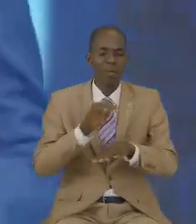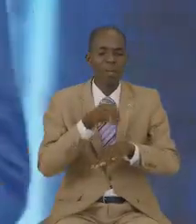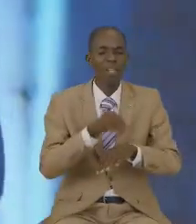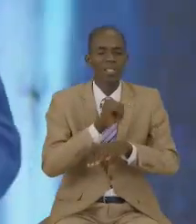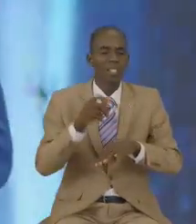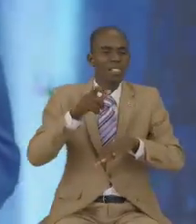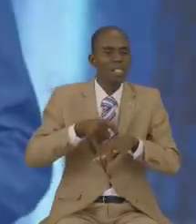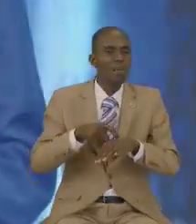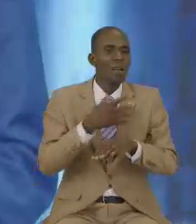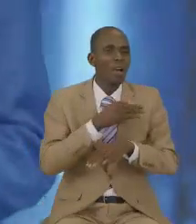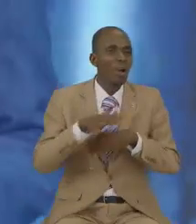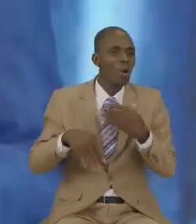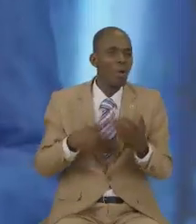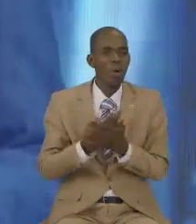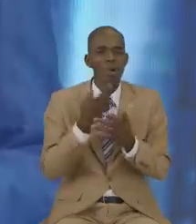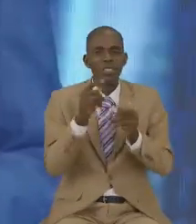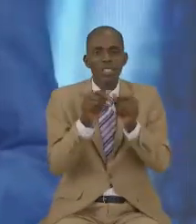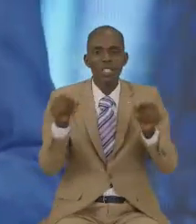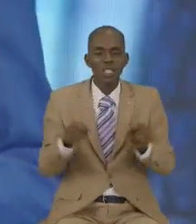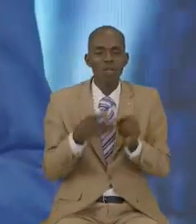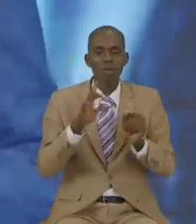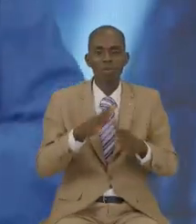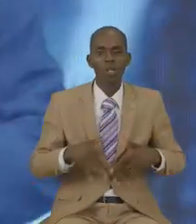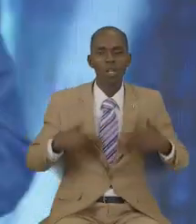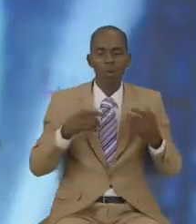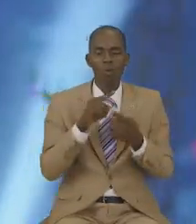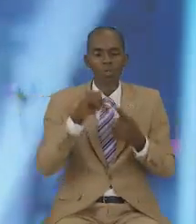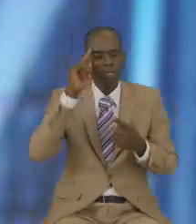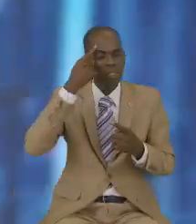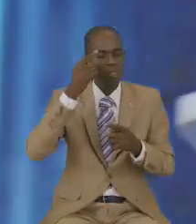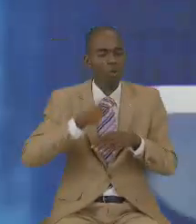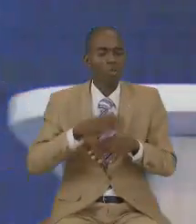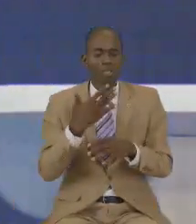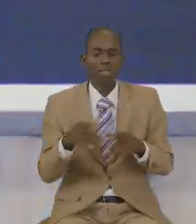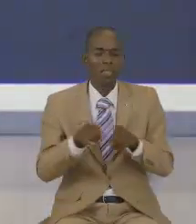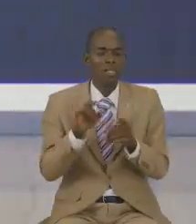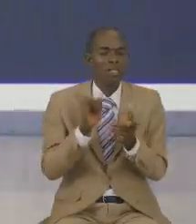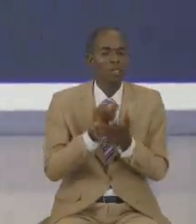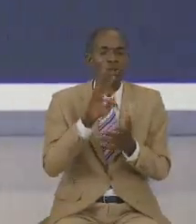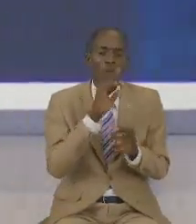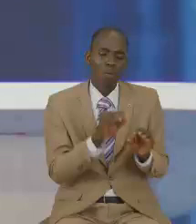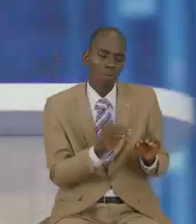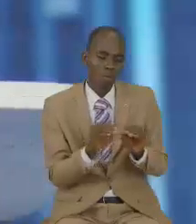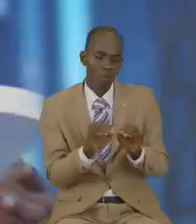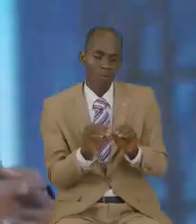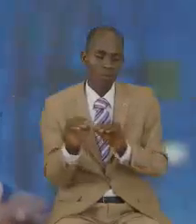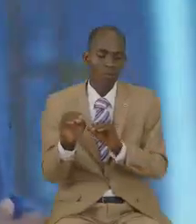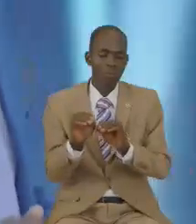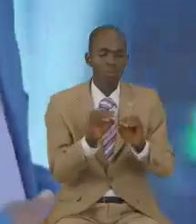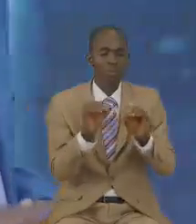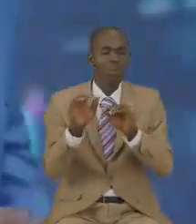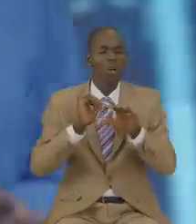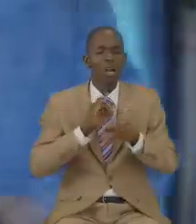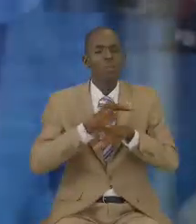all the areas of your life, when you consider things like that, and you're moving on and moving on and moving on, I don't know how